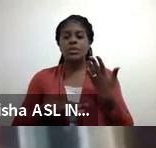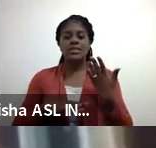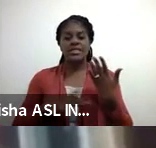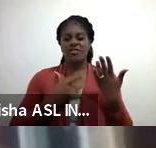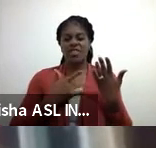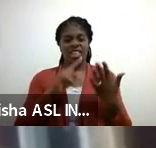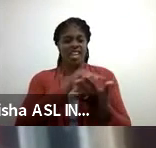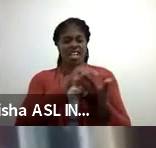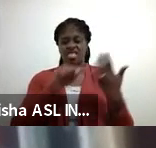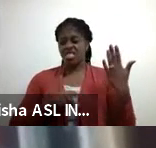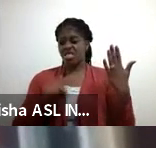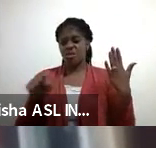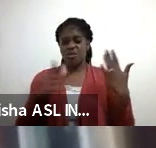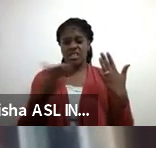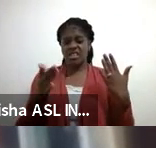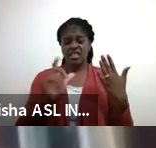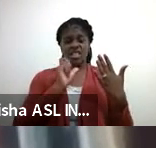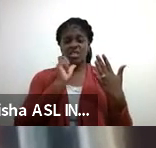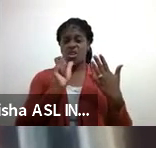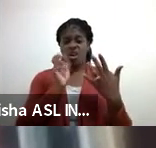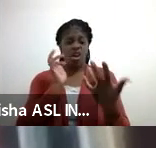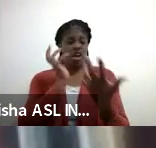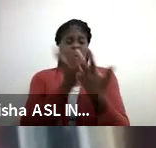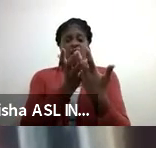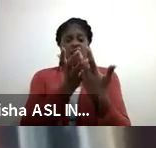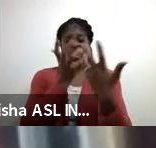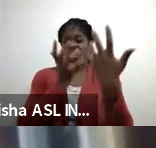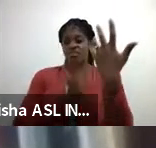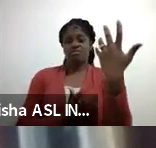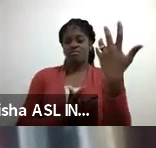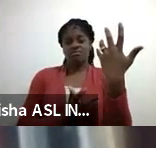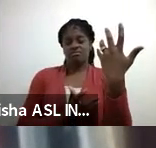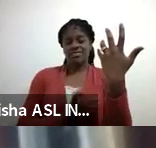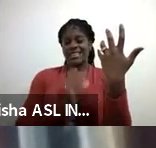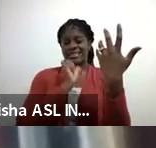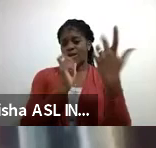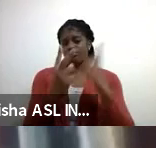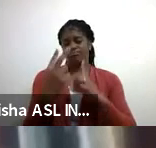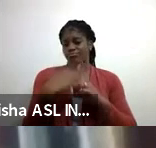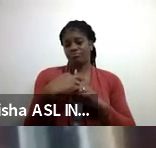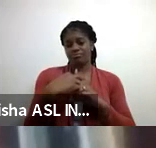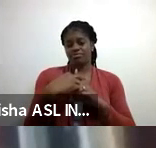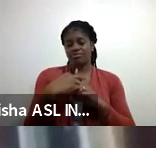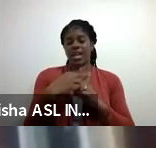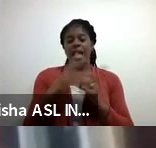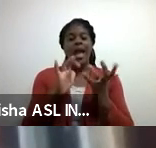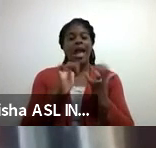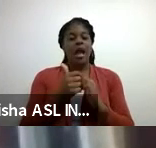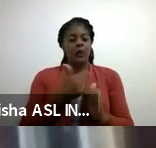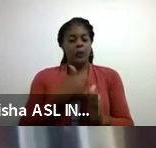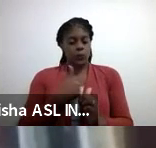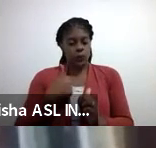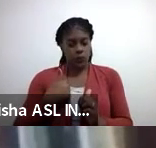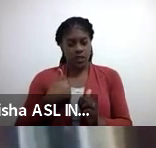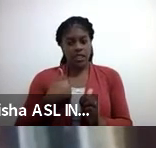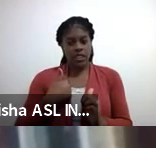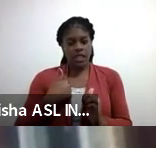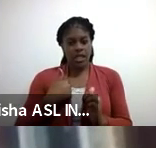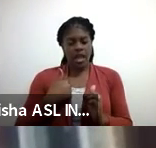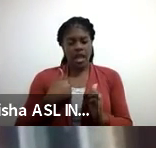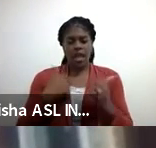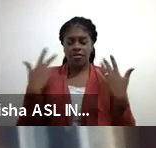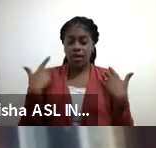this connects to them, that is applicable to them. And how do we have the courage